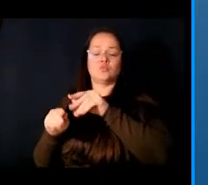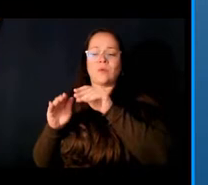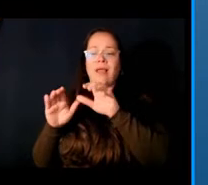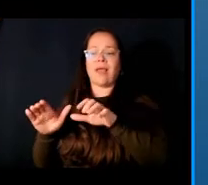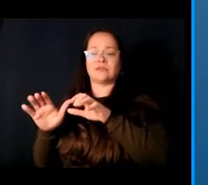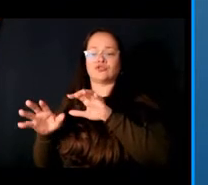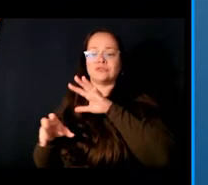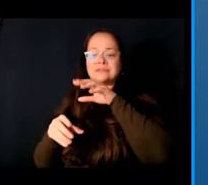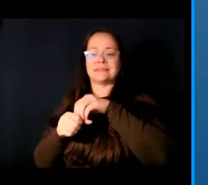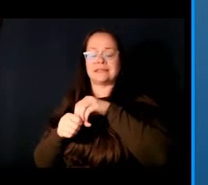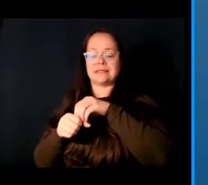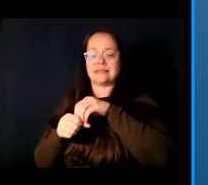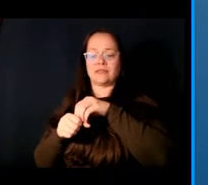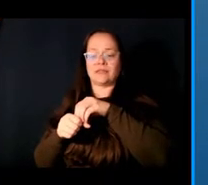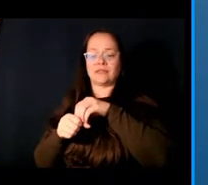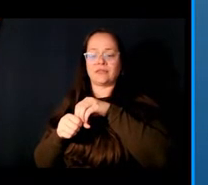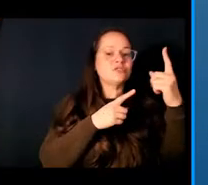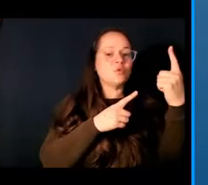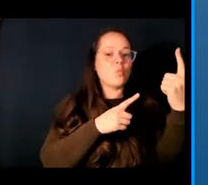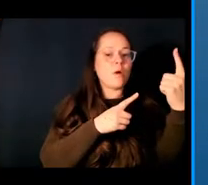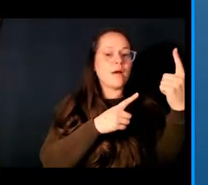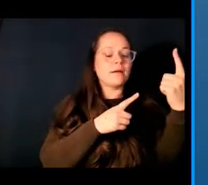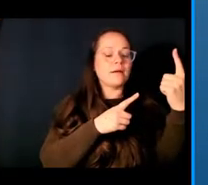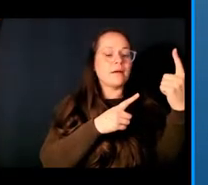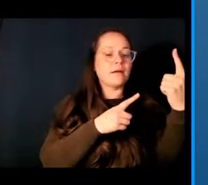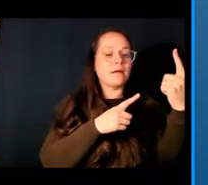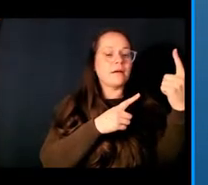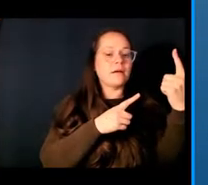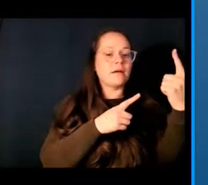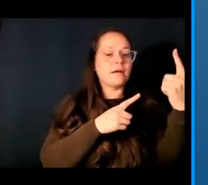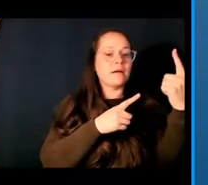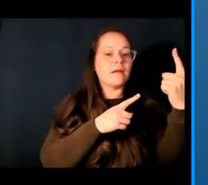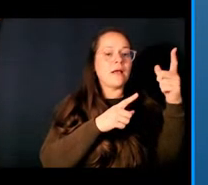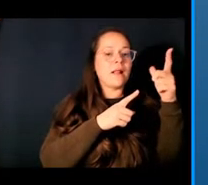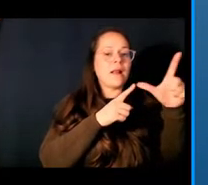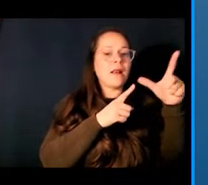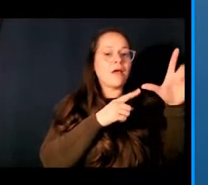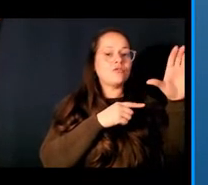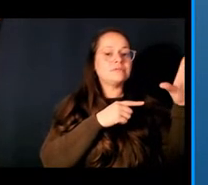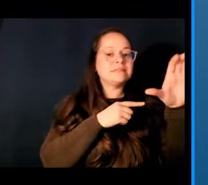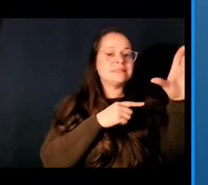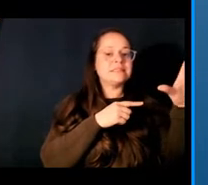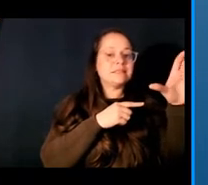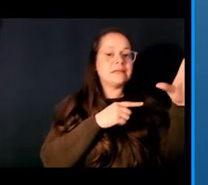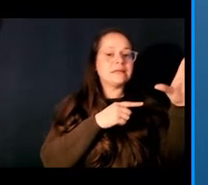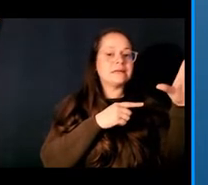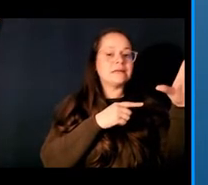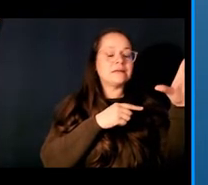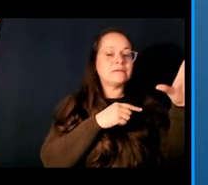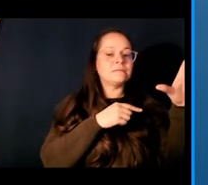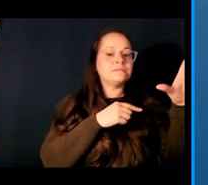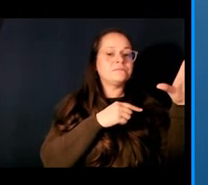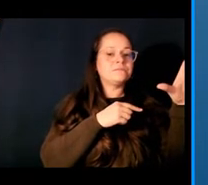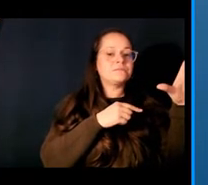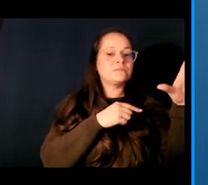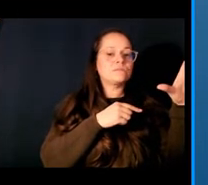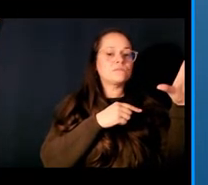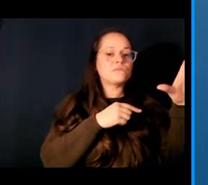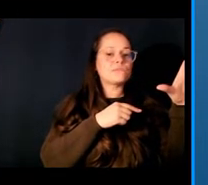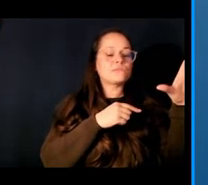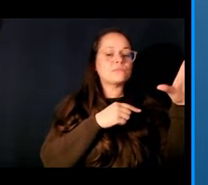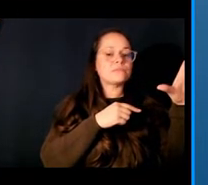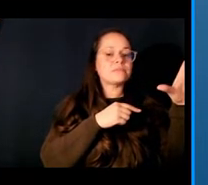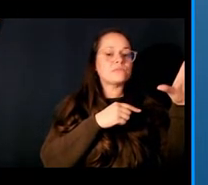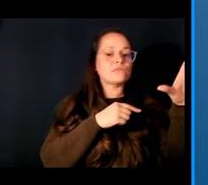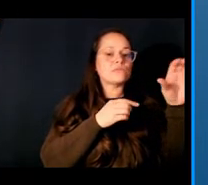in the party-run delegates uh letter C okay section one letter C taking steps